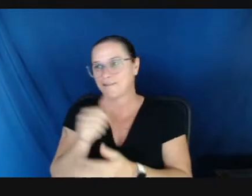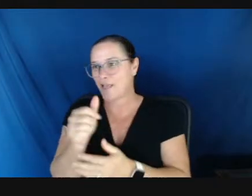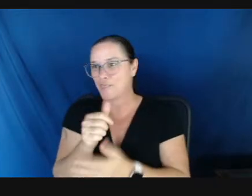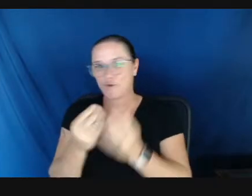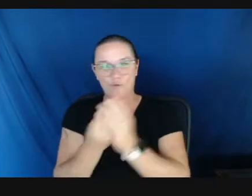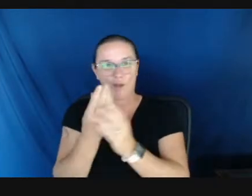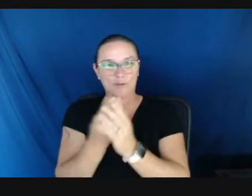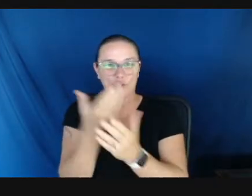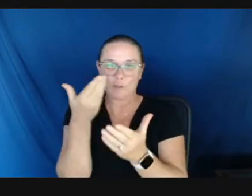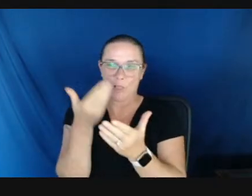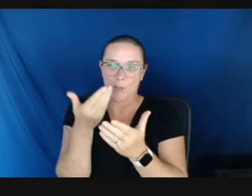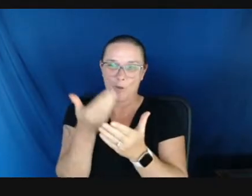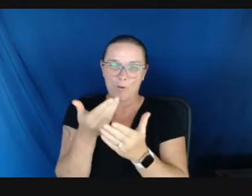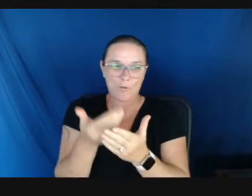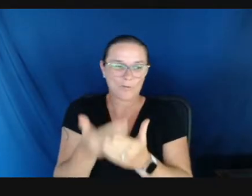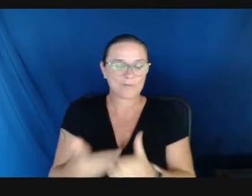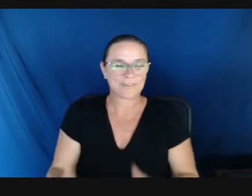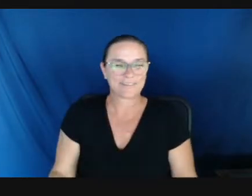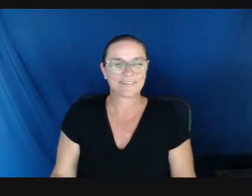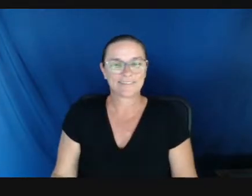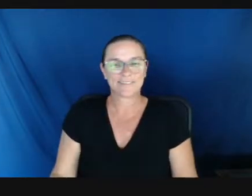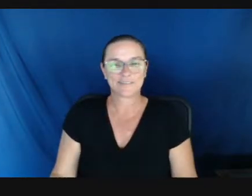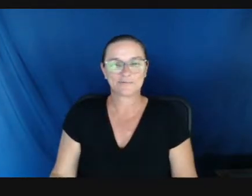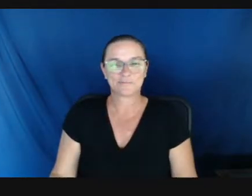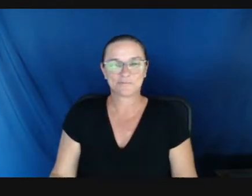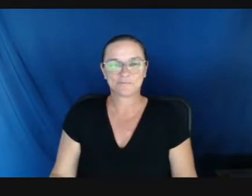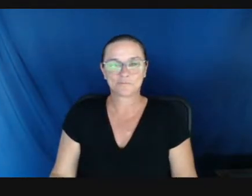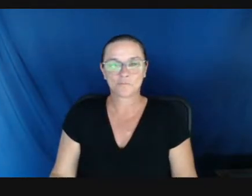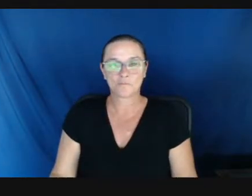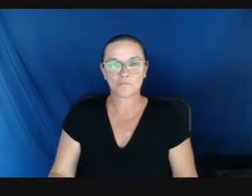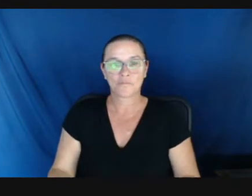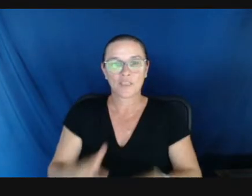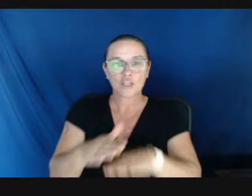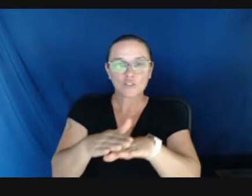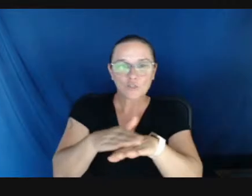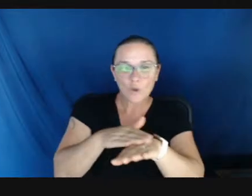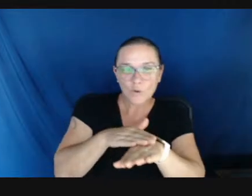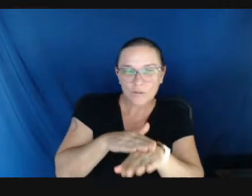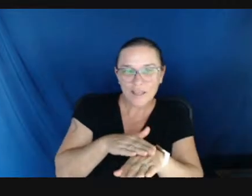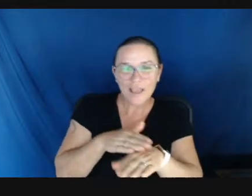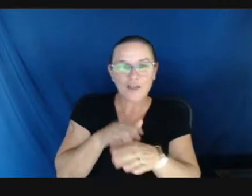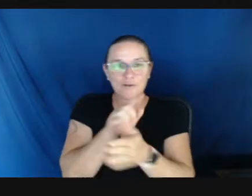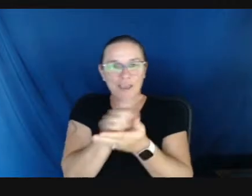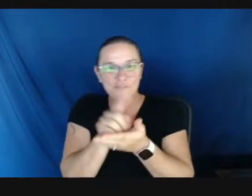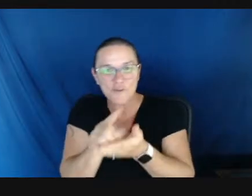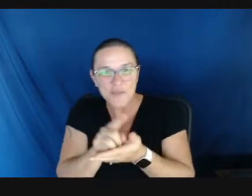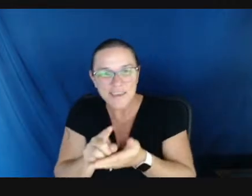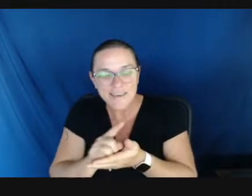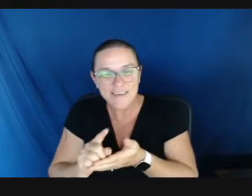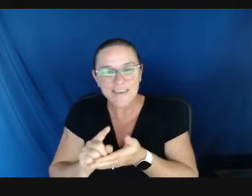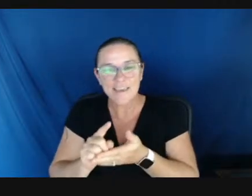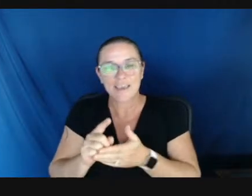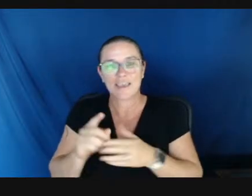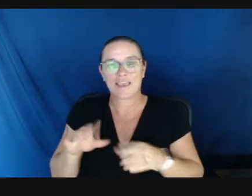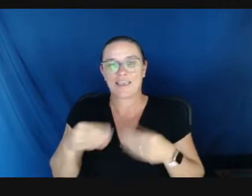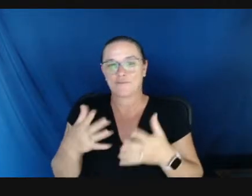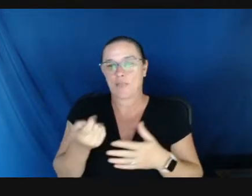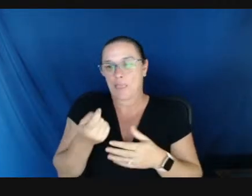the verge of, so to speak. It slowed down just a little bit from week to week here to just give us just enough pause